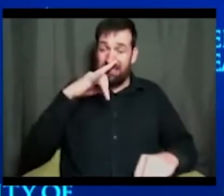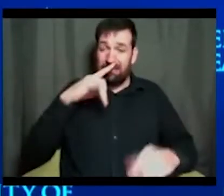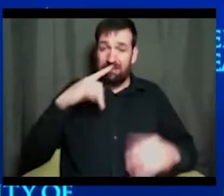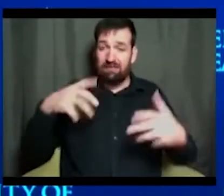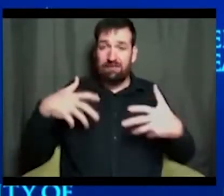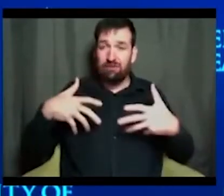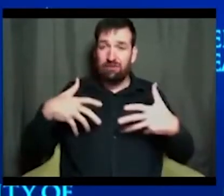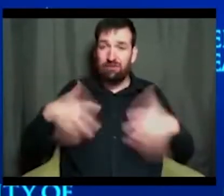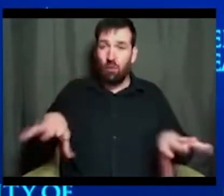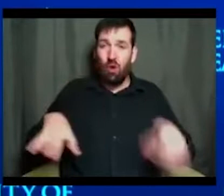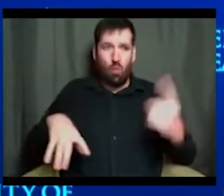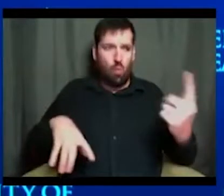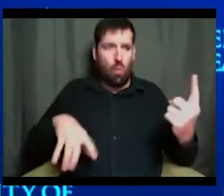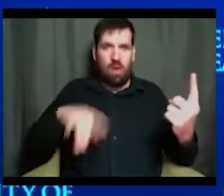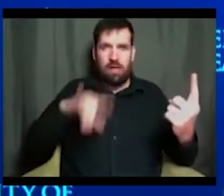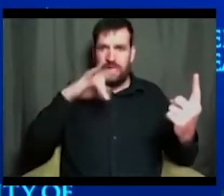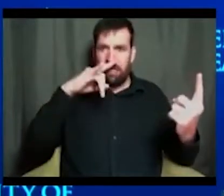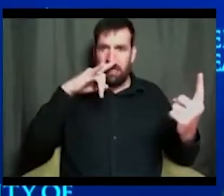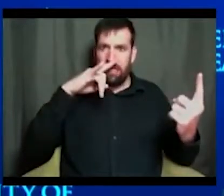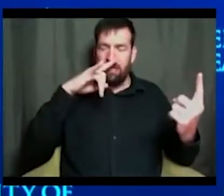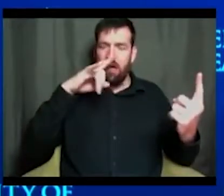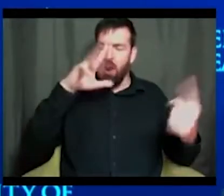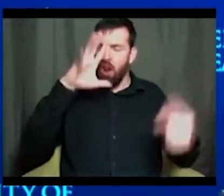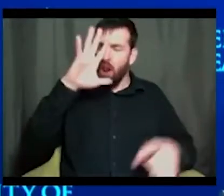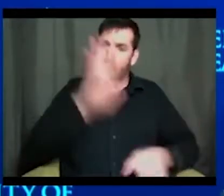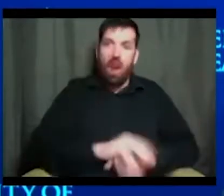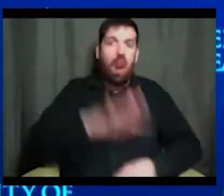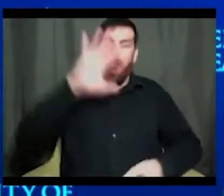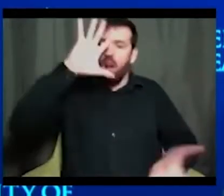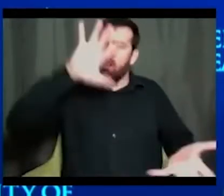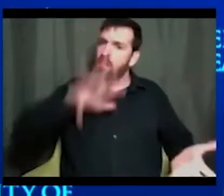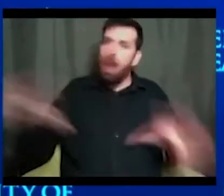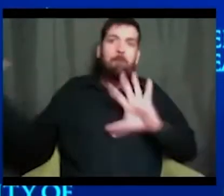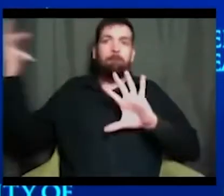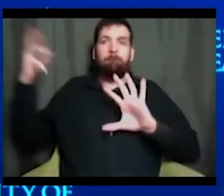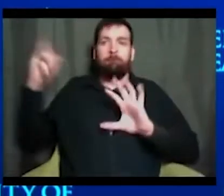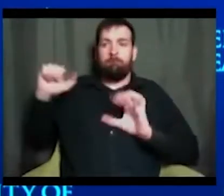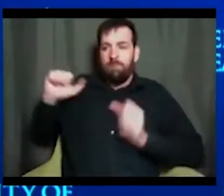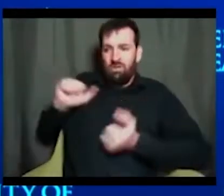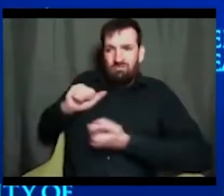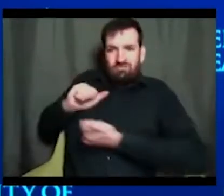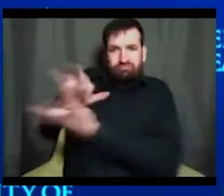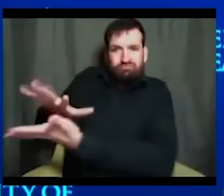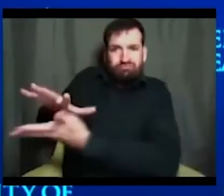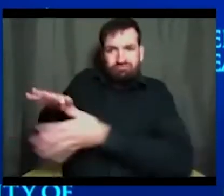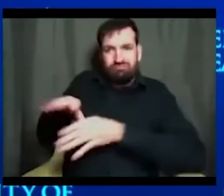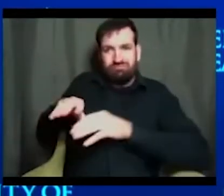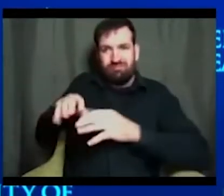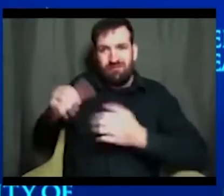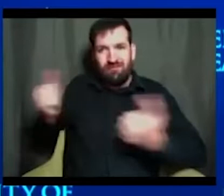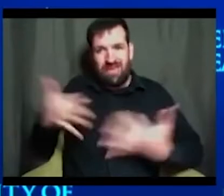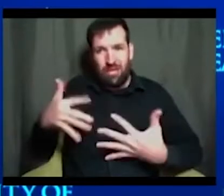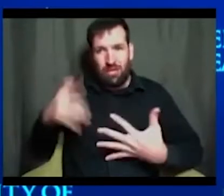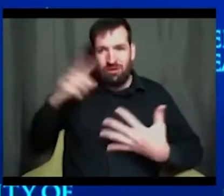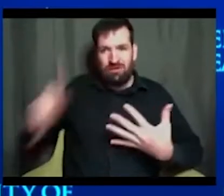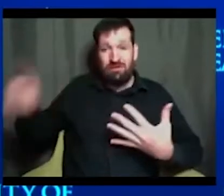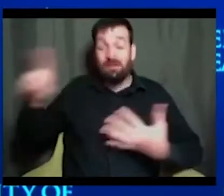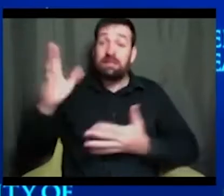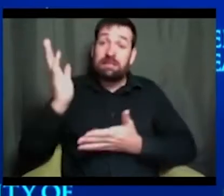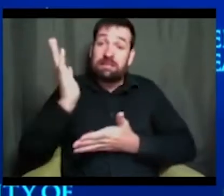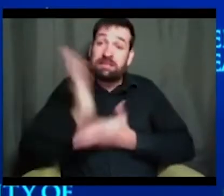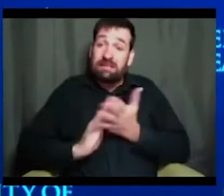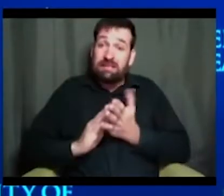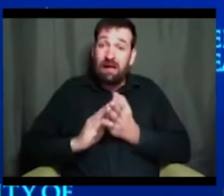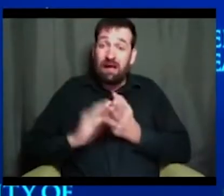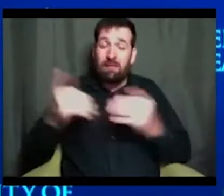totally losing it and creating fear in the other kids. Sure. We at our site we've got some partitions up, but that's about it. People